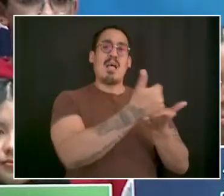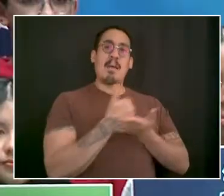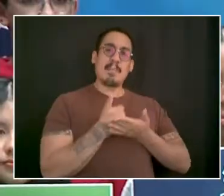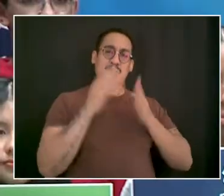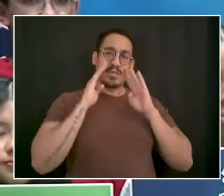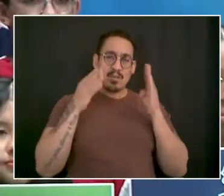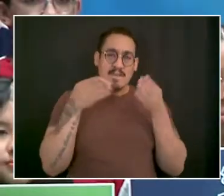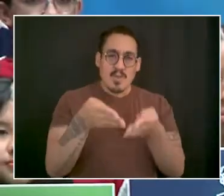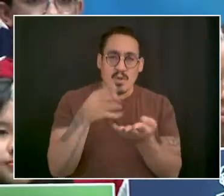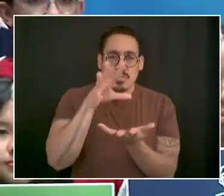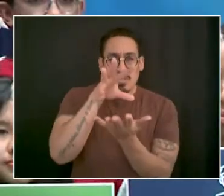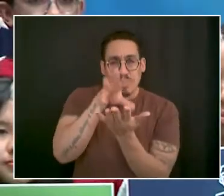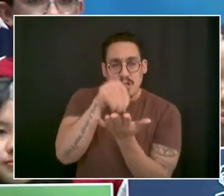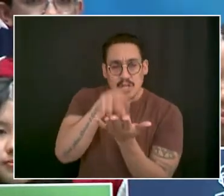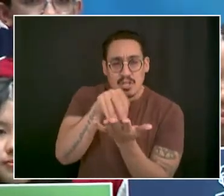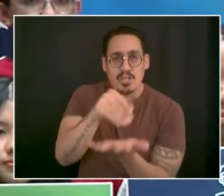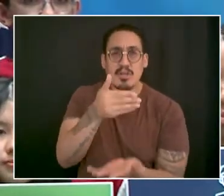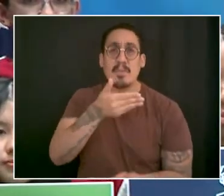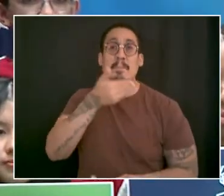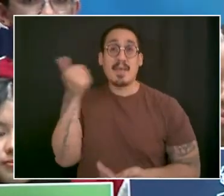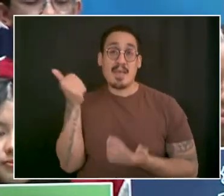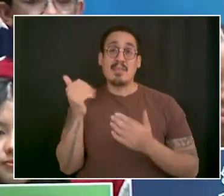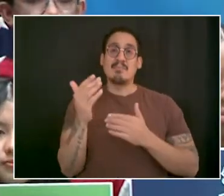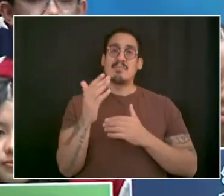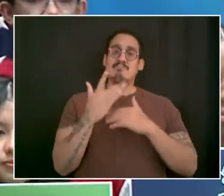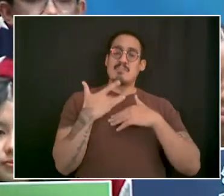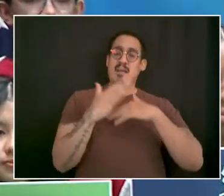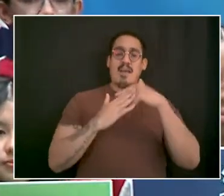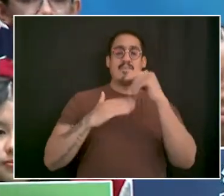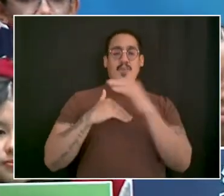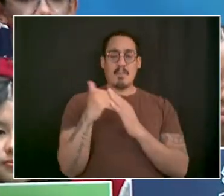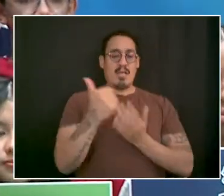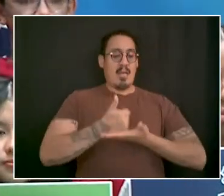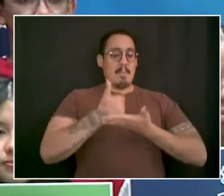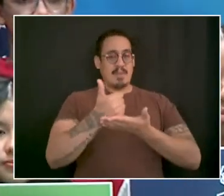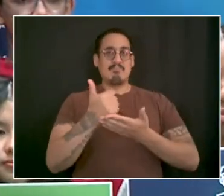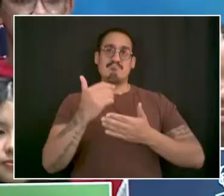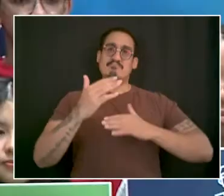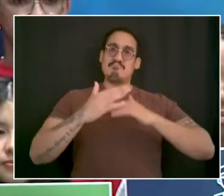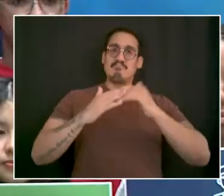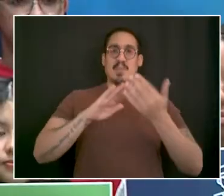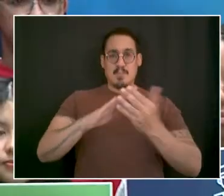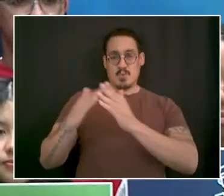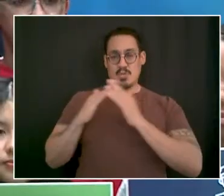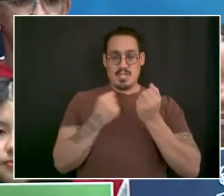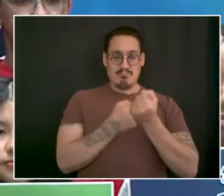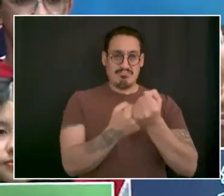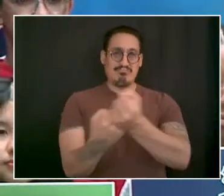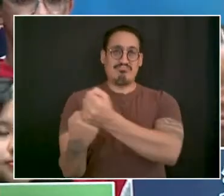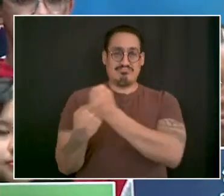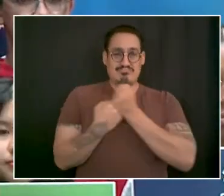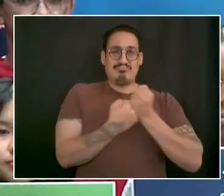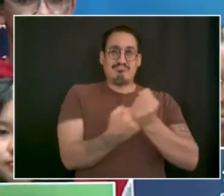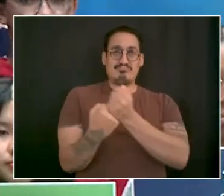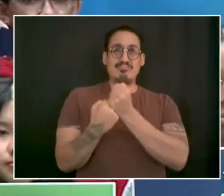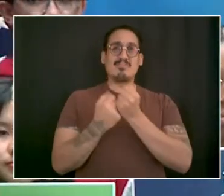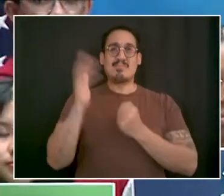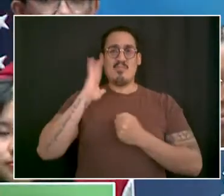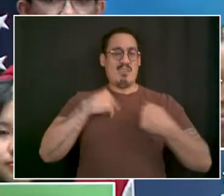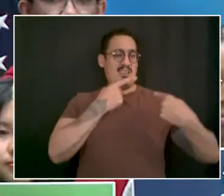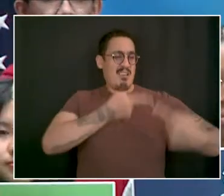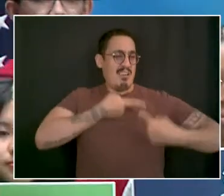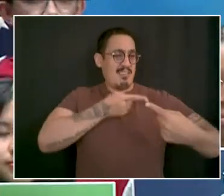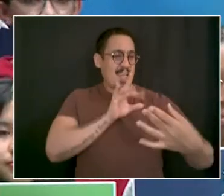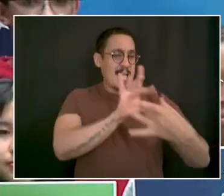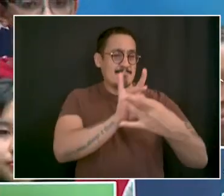of have helped me feel comfortable and helped me build a community that will last a lifetime. I struggled making connections and friendships in elementary school and